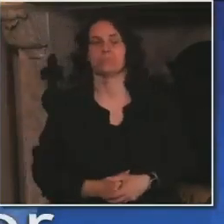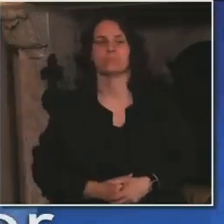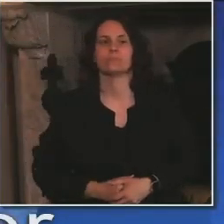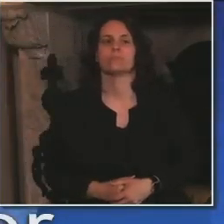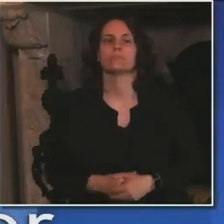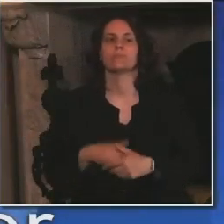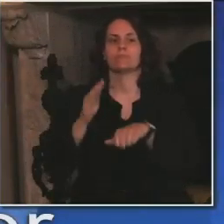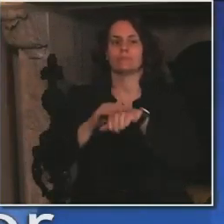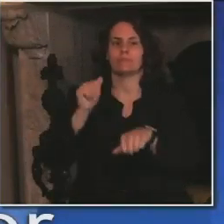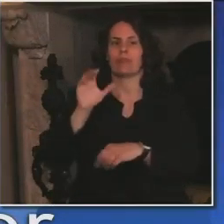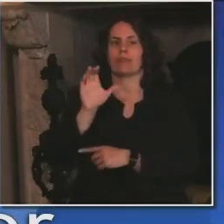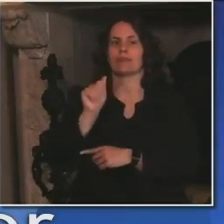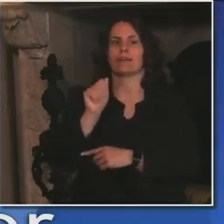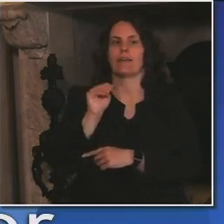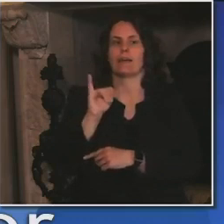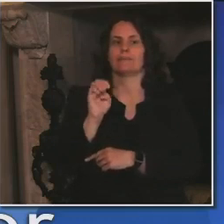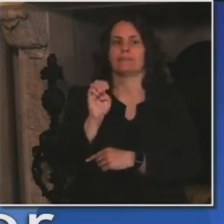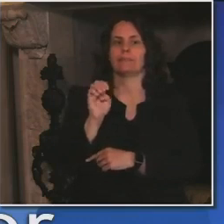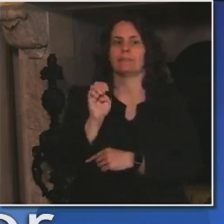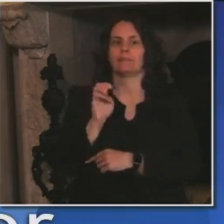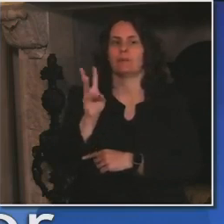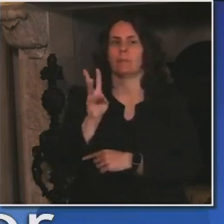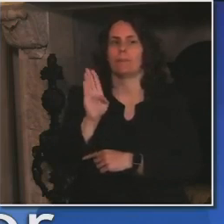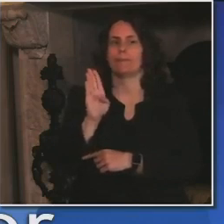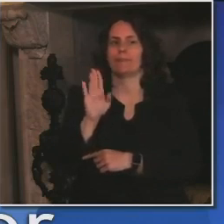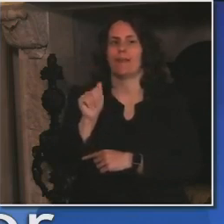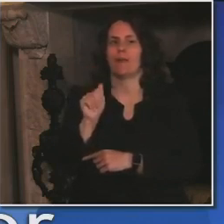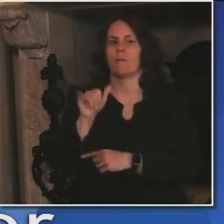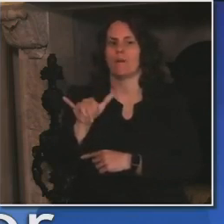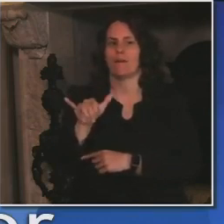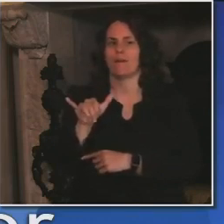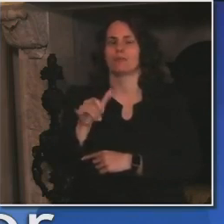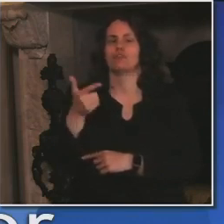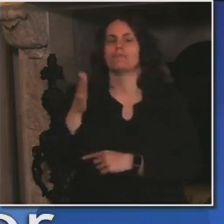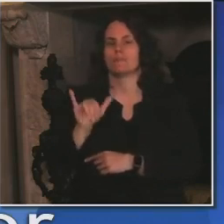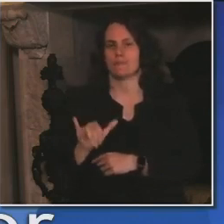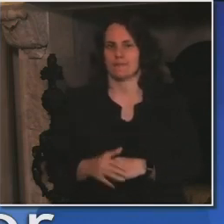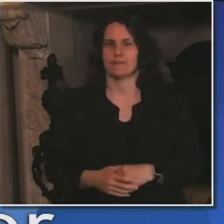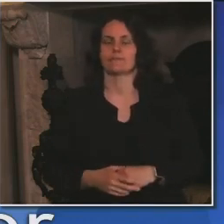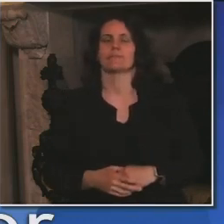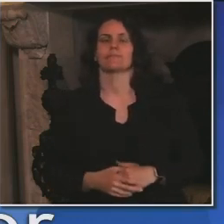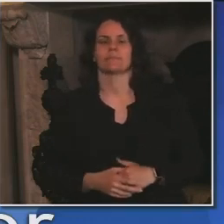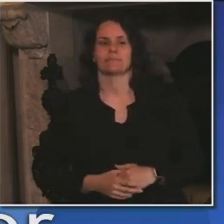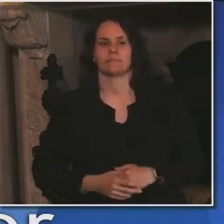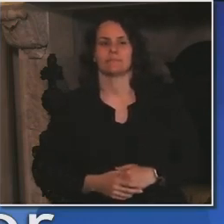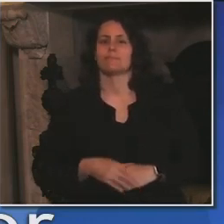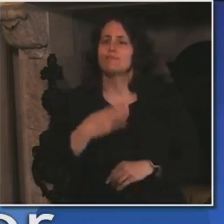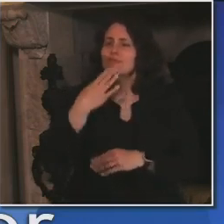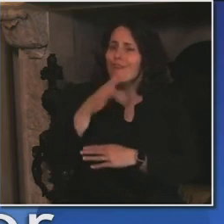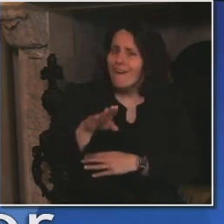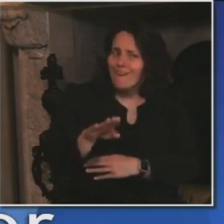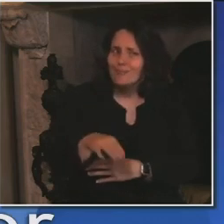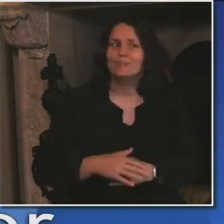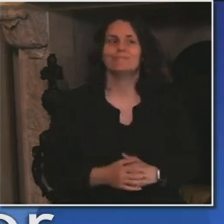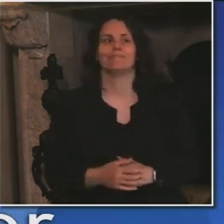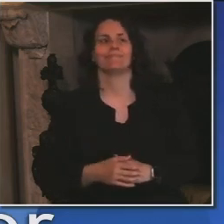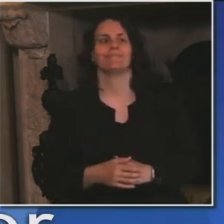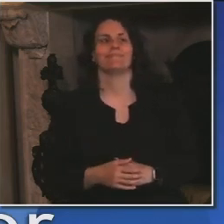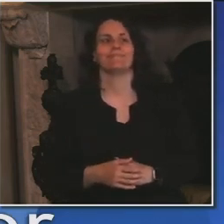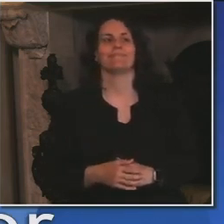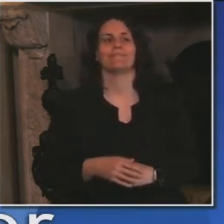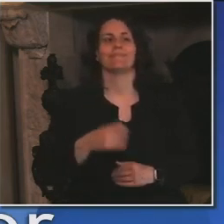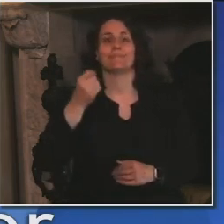Rapson from WBAY-TV in Green Bay. Cammy? Good afternoon. Brown County Health told us